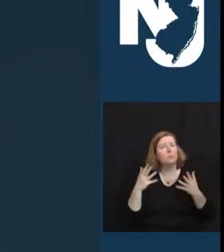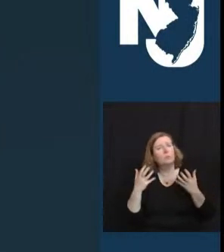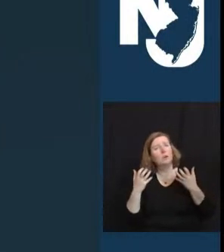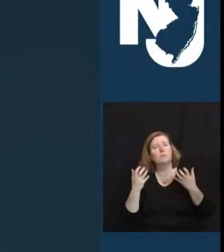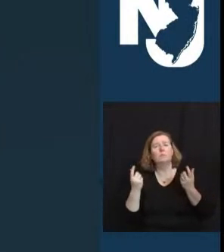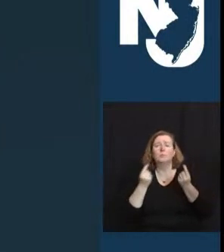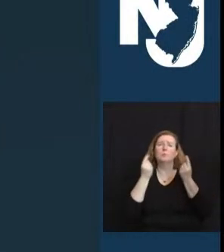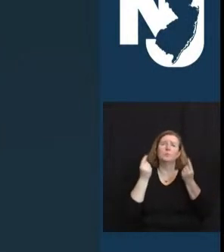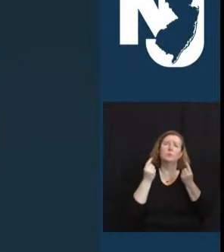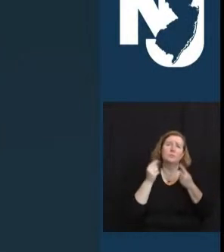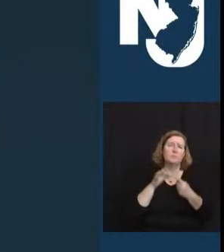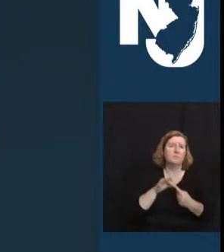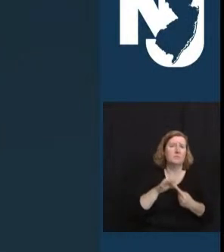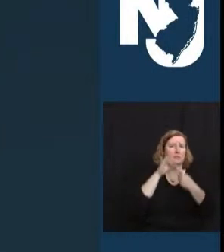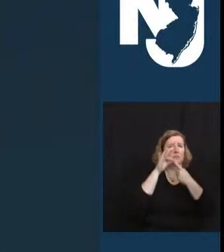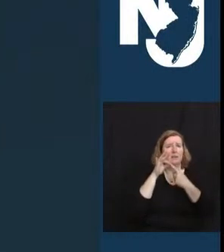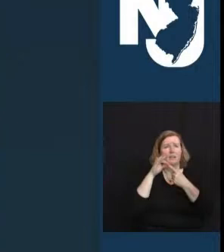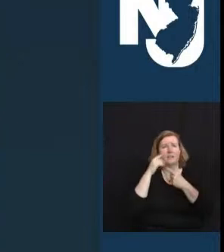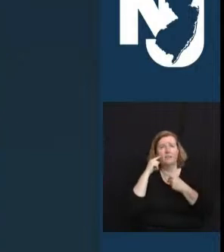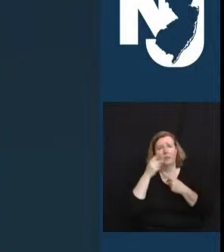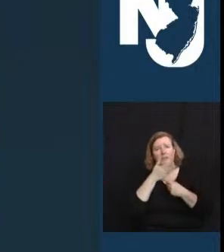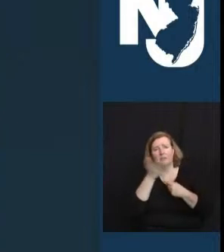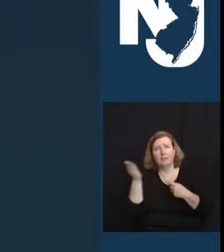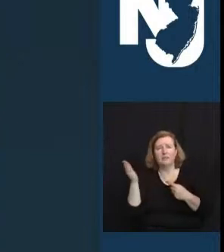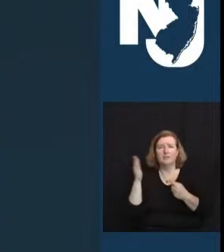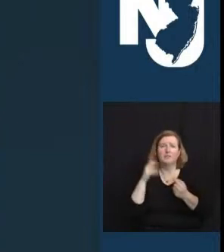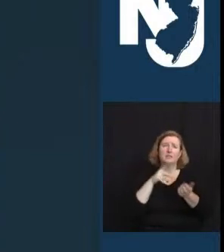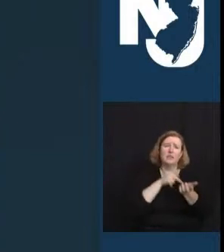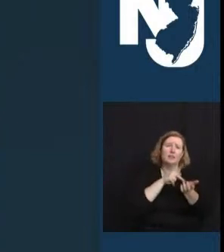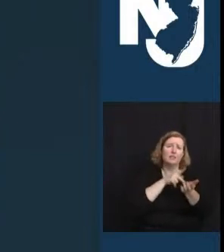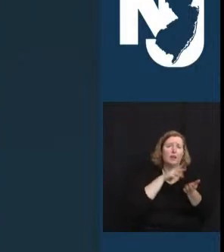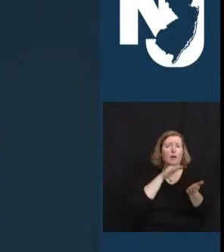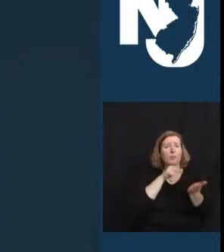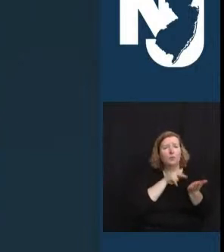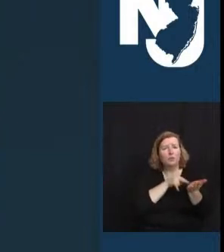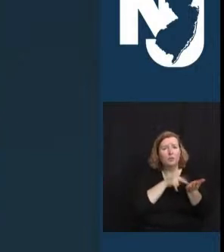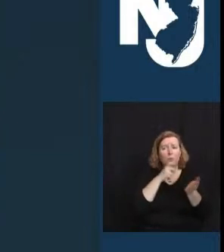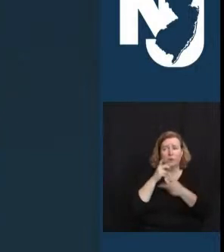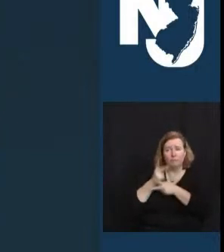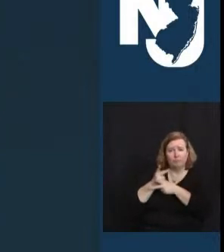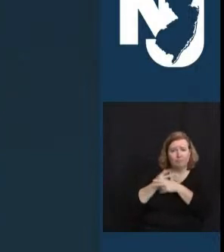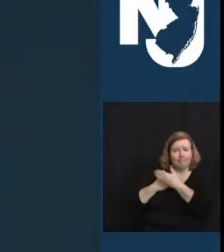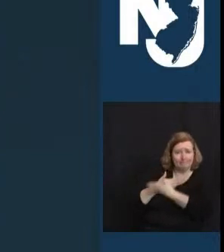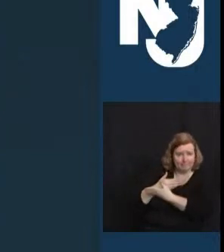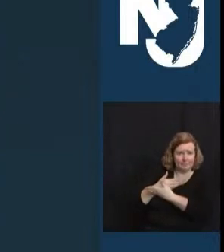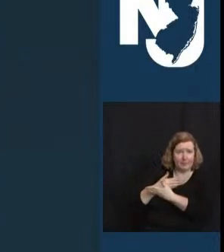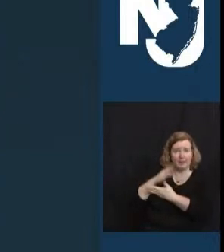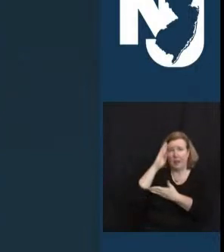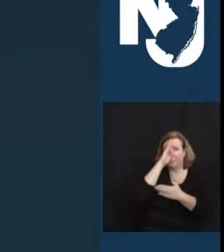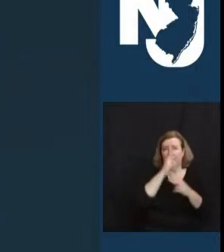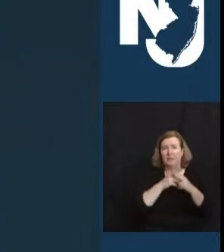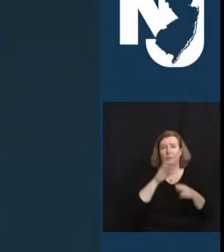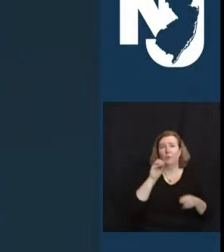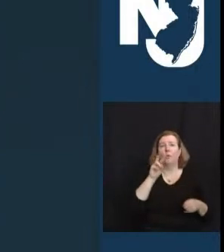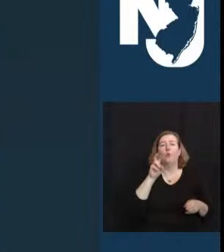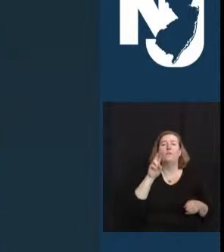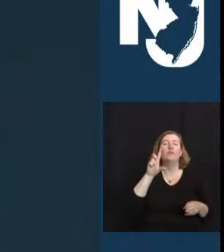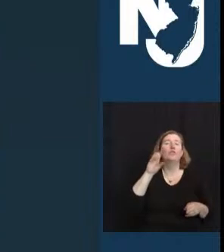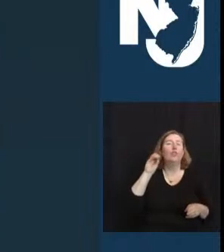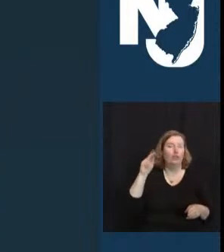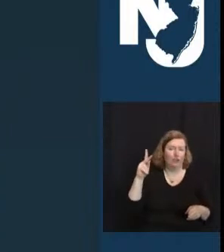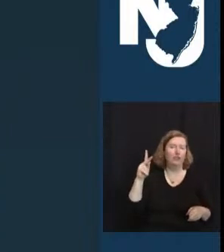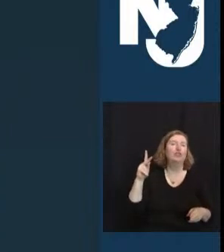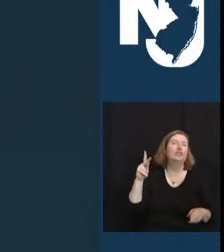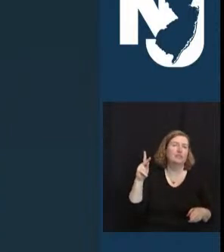the doctors and nurses at Overlook Hospital, where she was there for over 2 months as a COVID